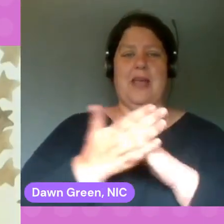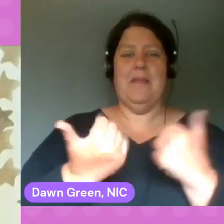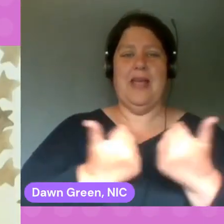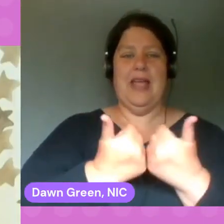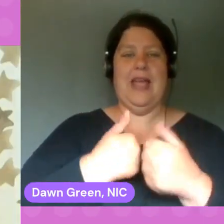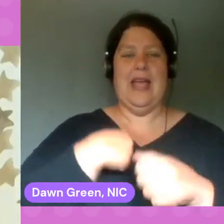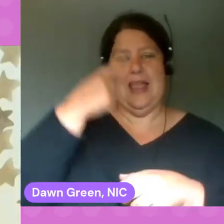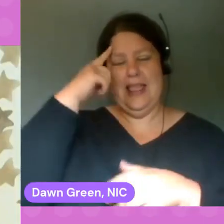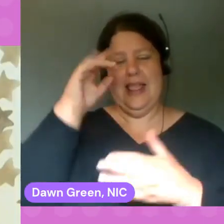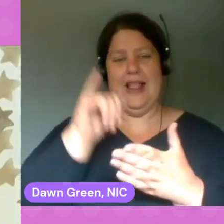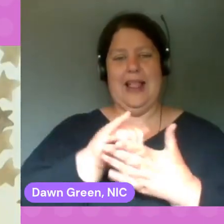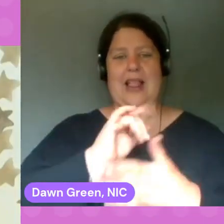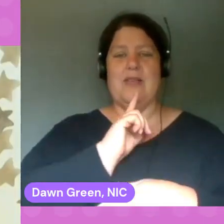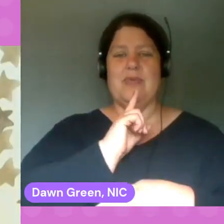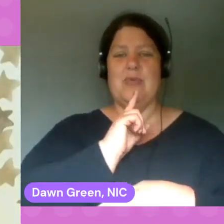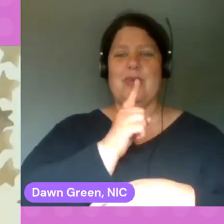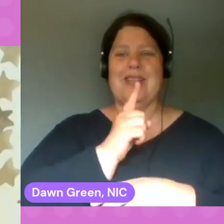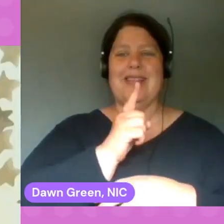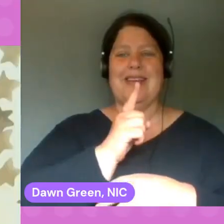a great